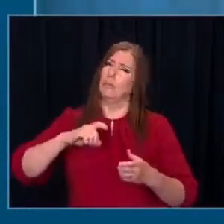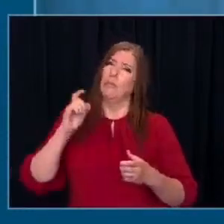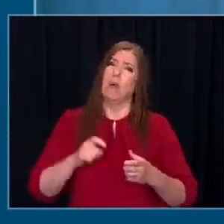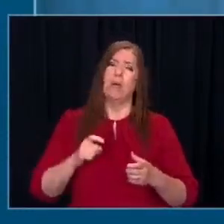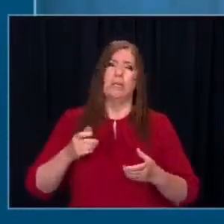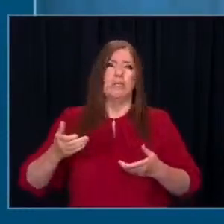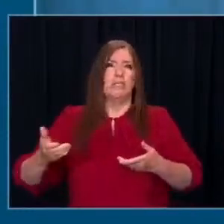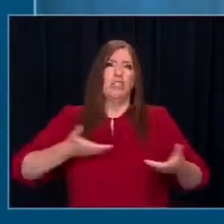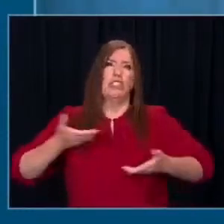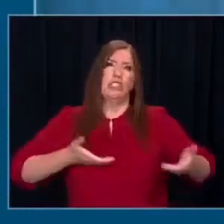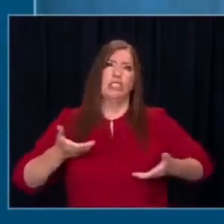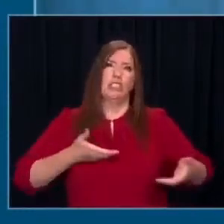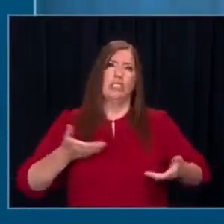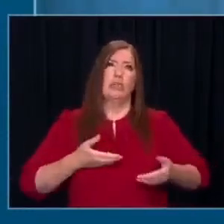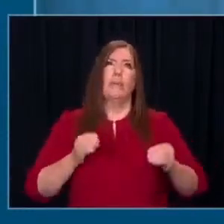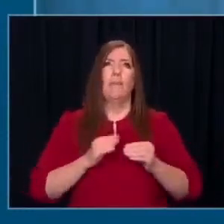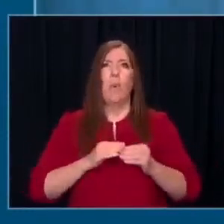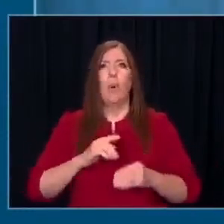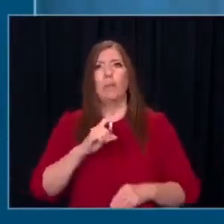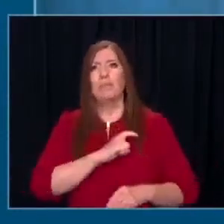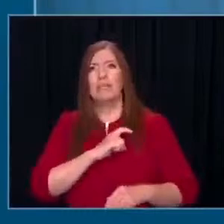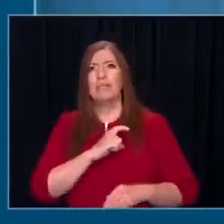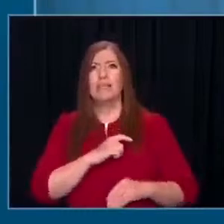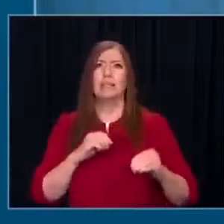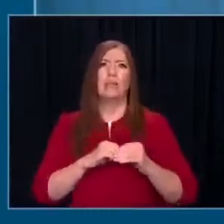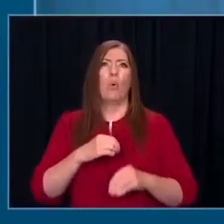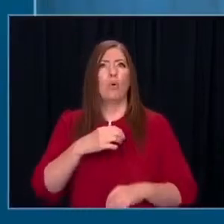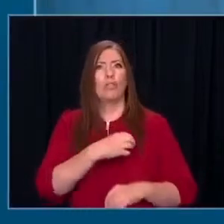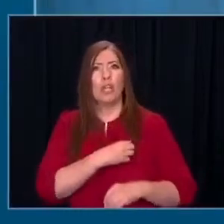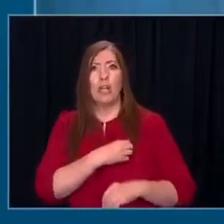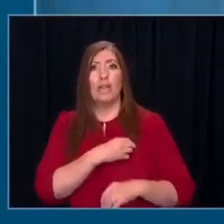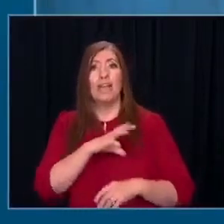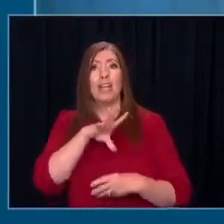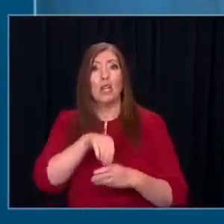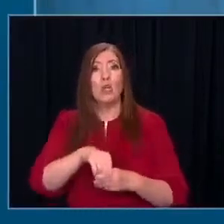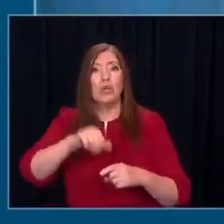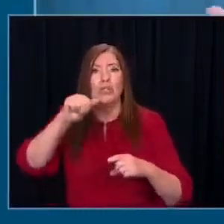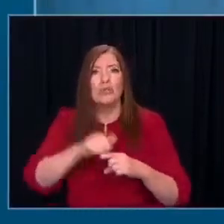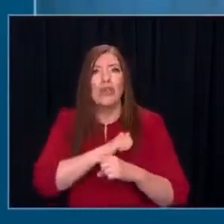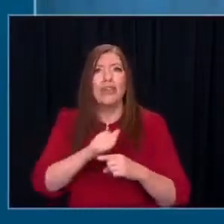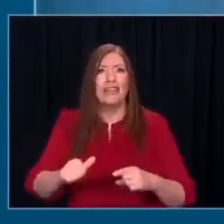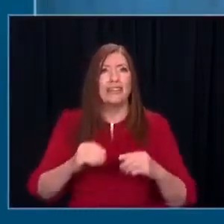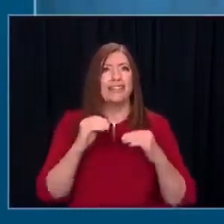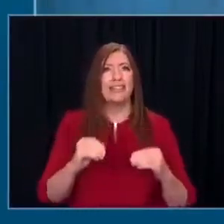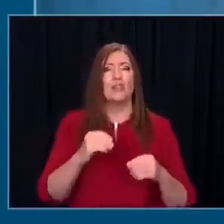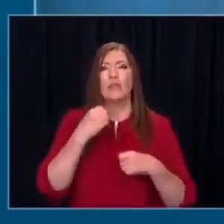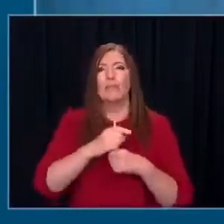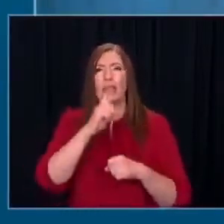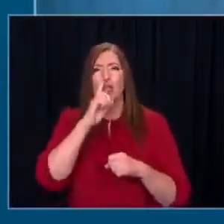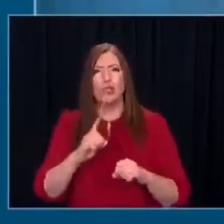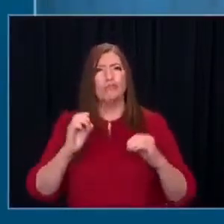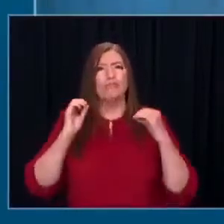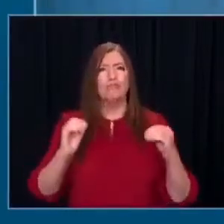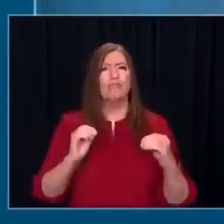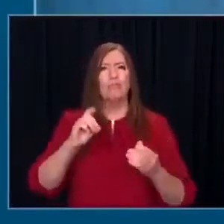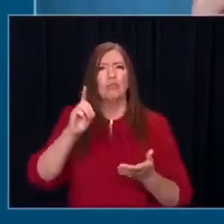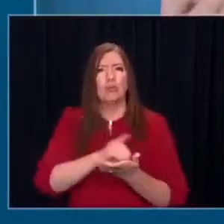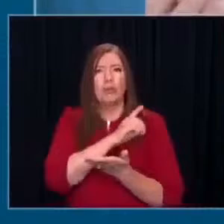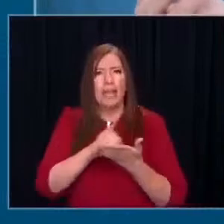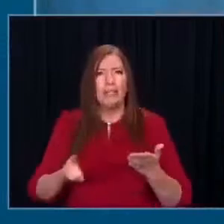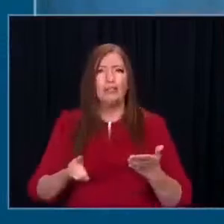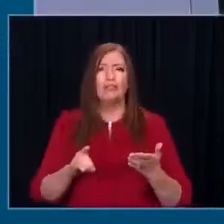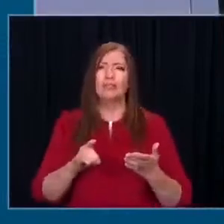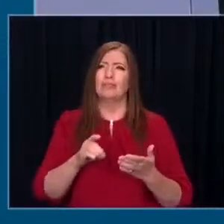massive hiring, and in that we have to train them to make sure that we don't have discrimination, that we're not having lawsuits